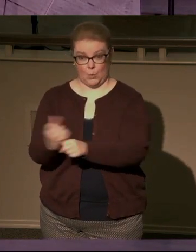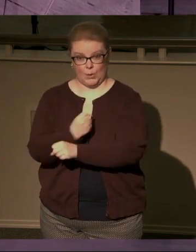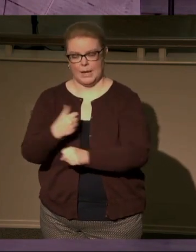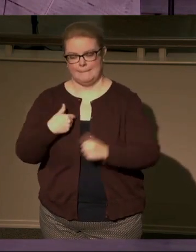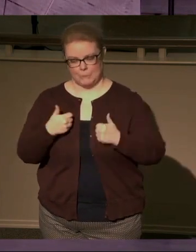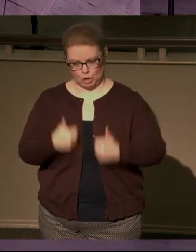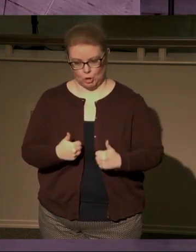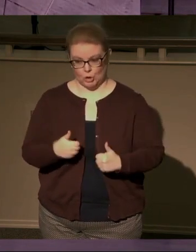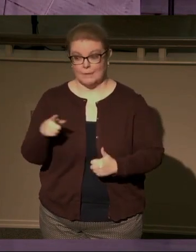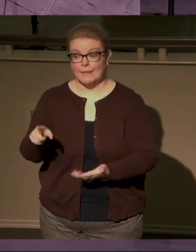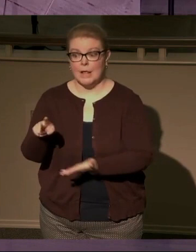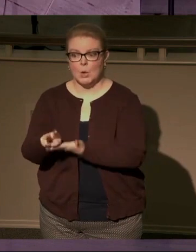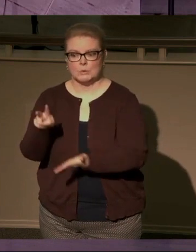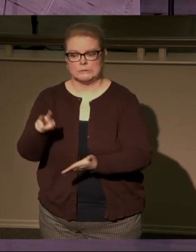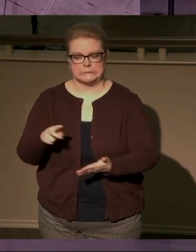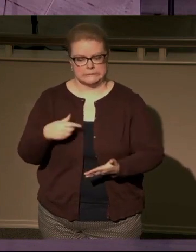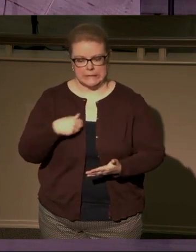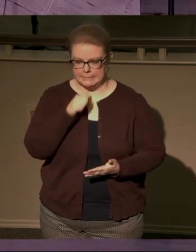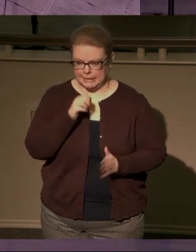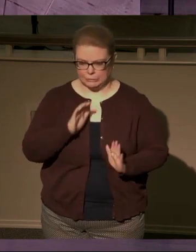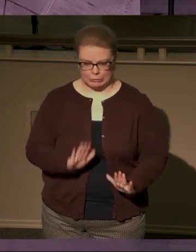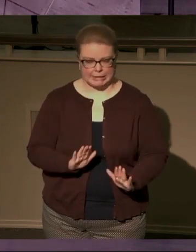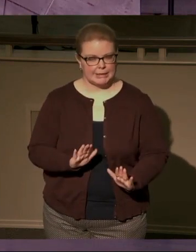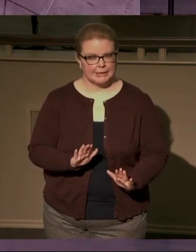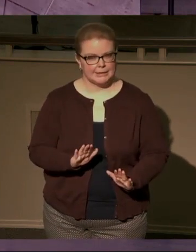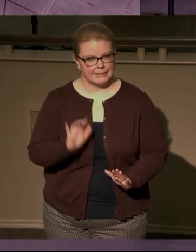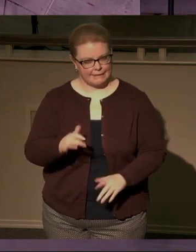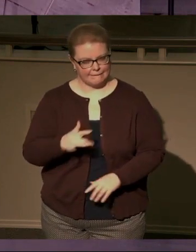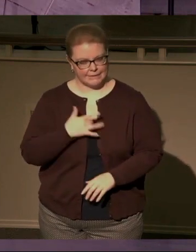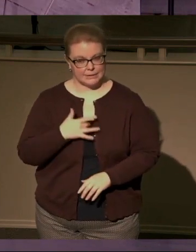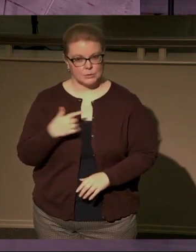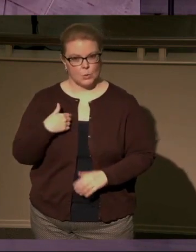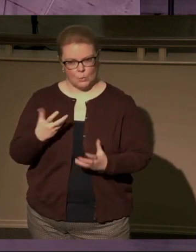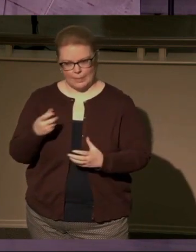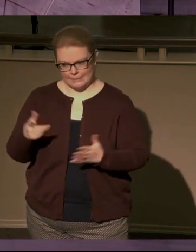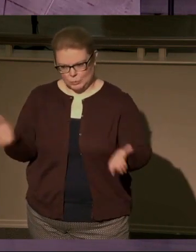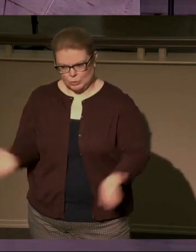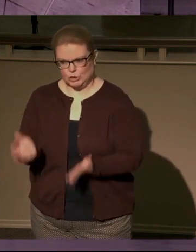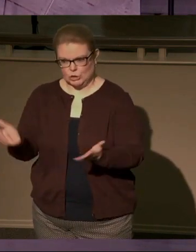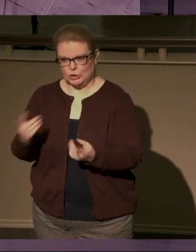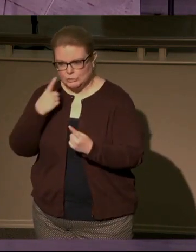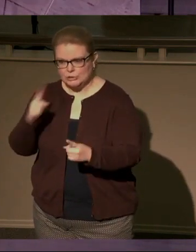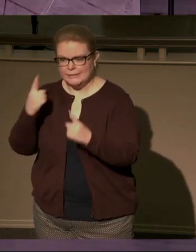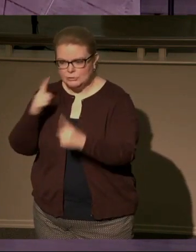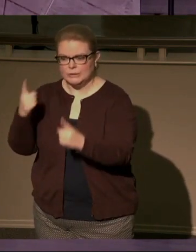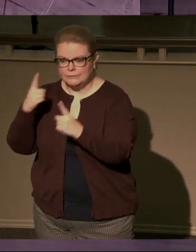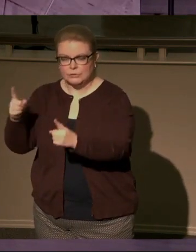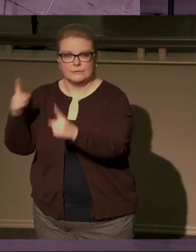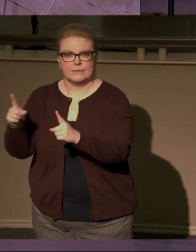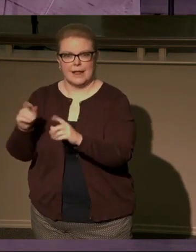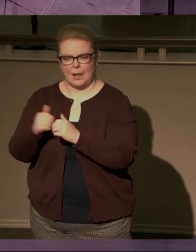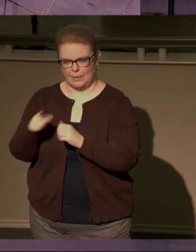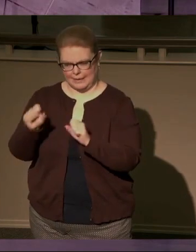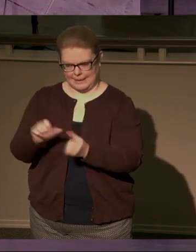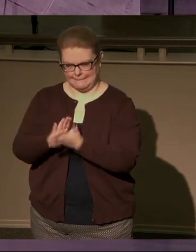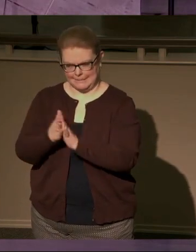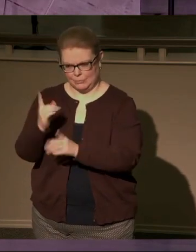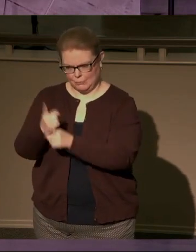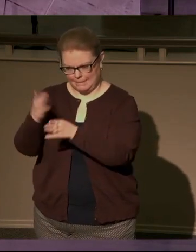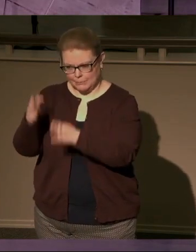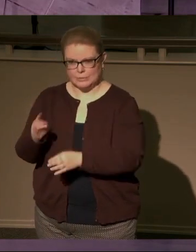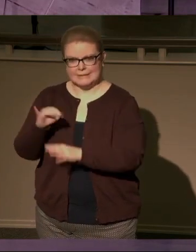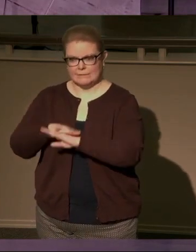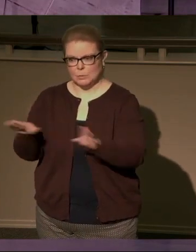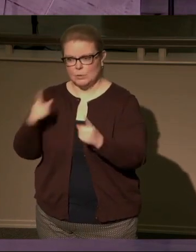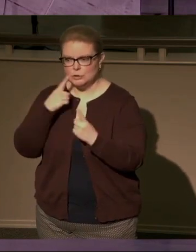lose, I'm bad kind of feeling. And so we want them to achieve and achieve and achieve. And how will they ever be the person they need to be if they don't